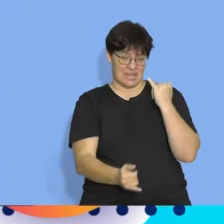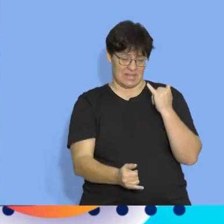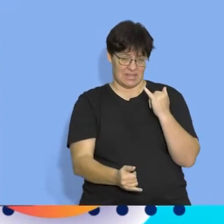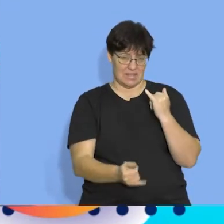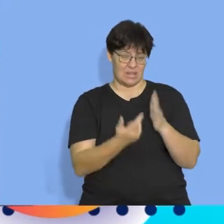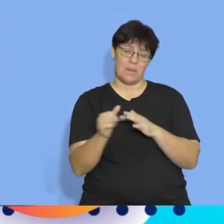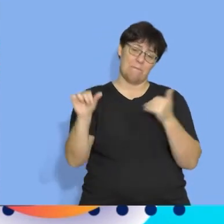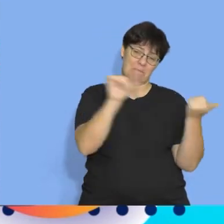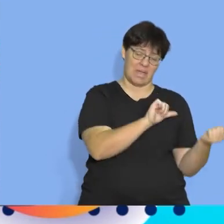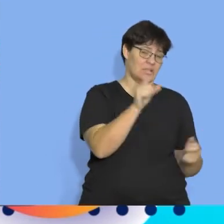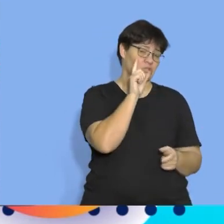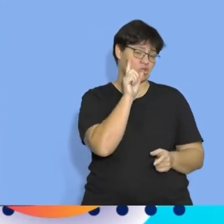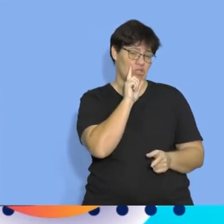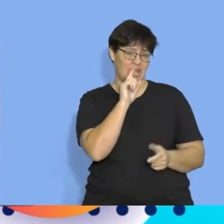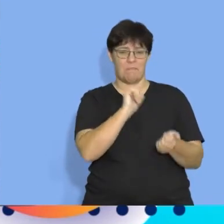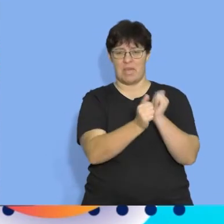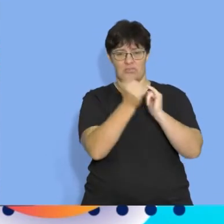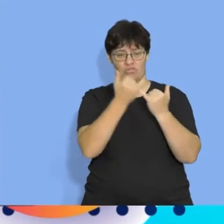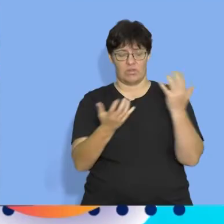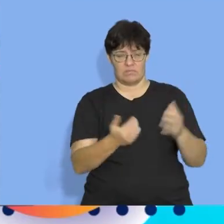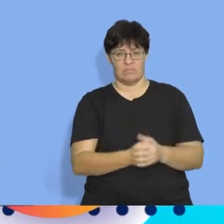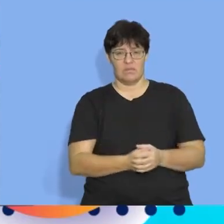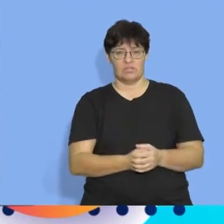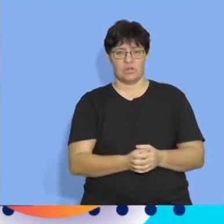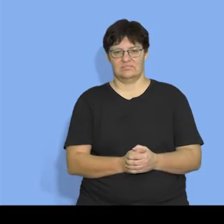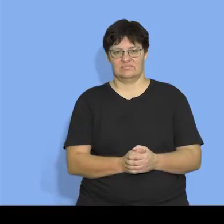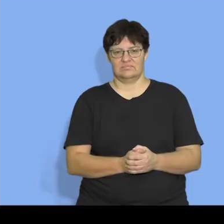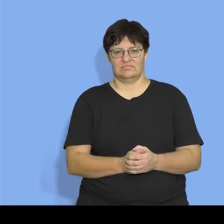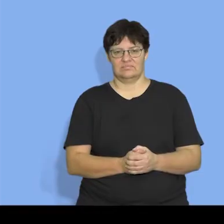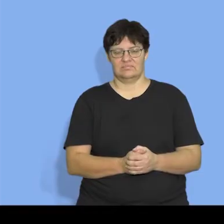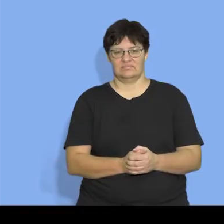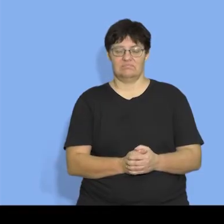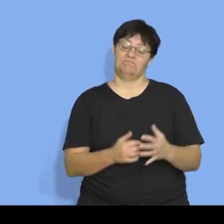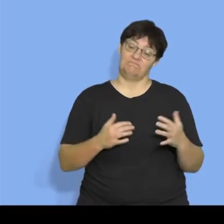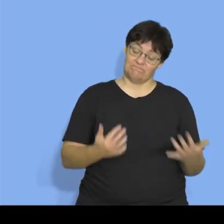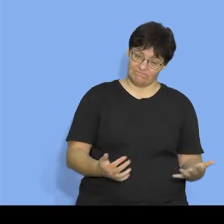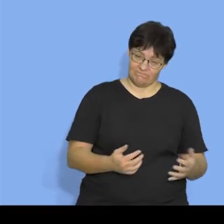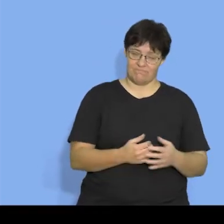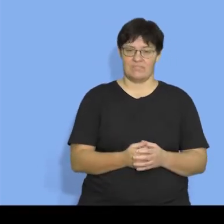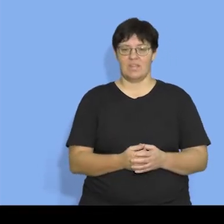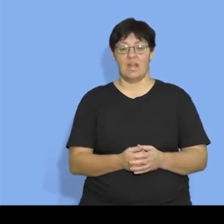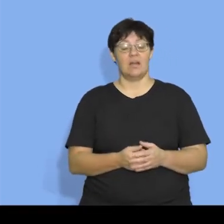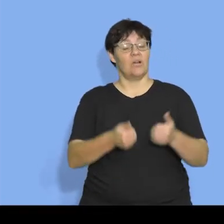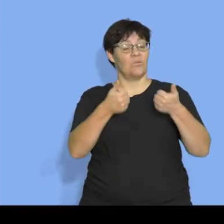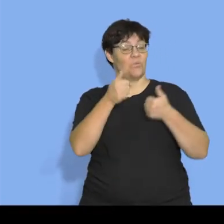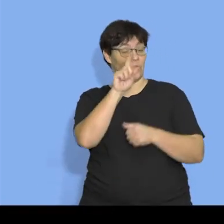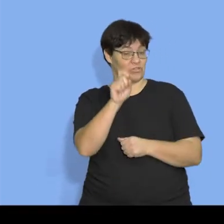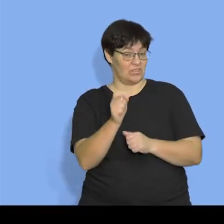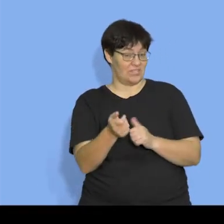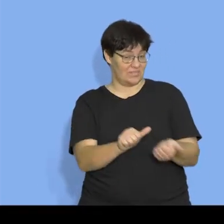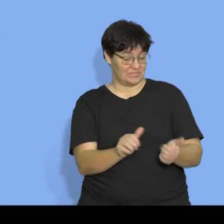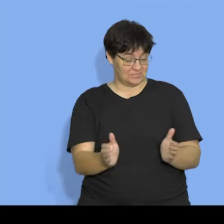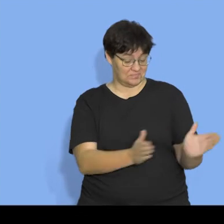mistake and you can't go back and check where the maths went wrong. Okay, so our next question. A car